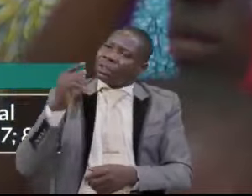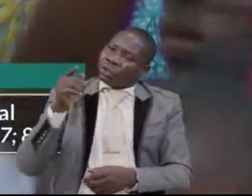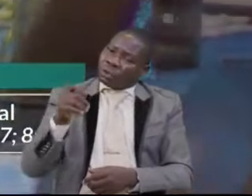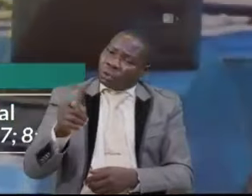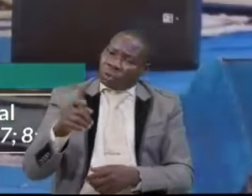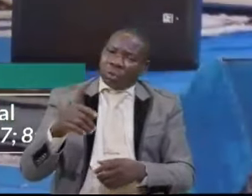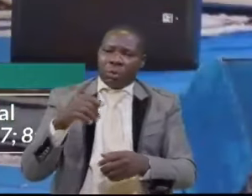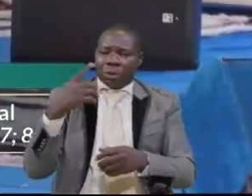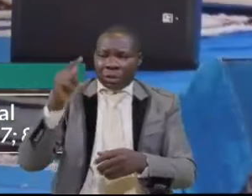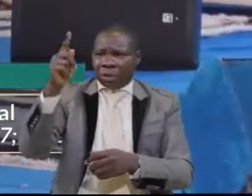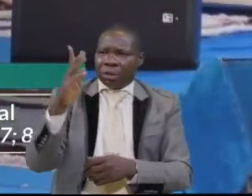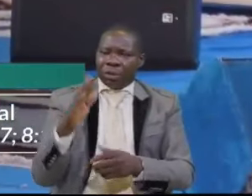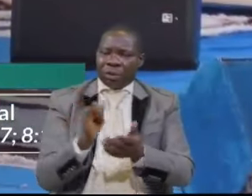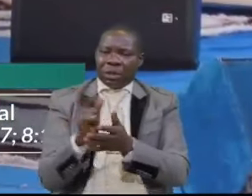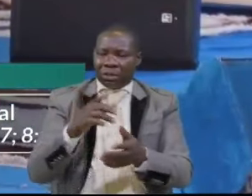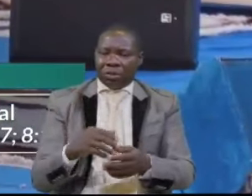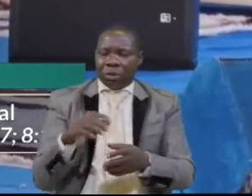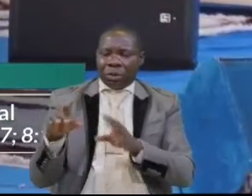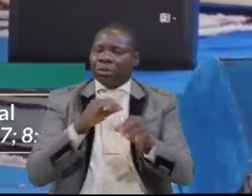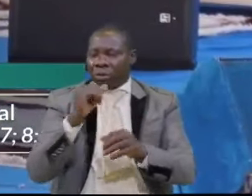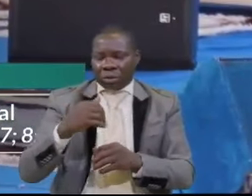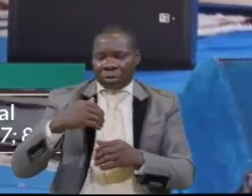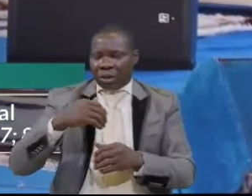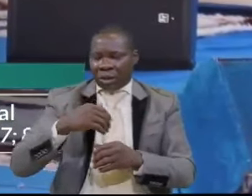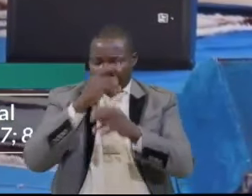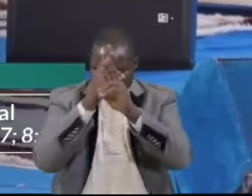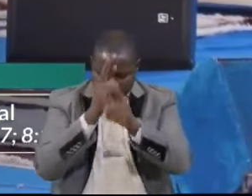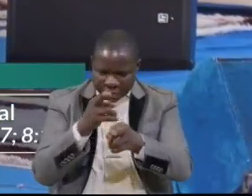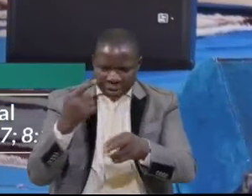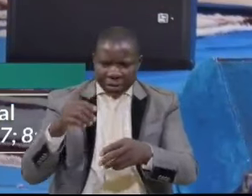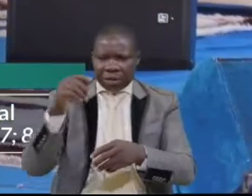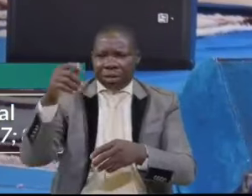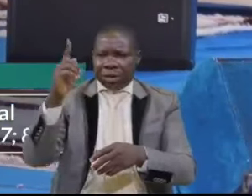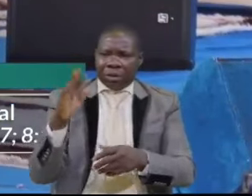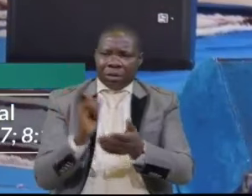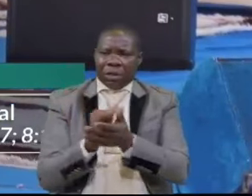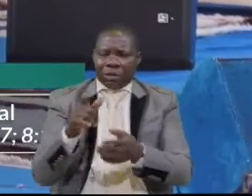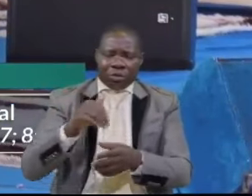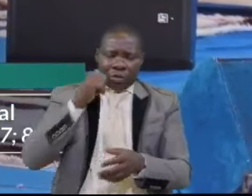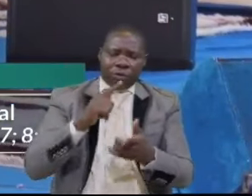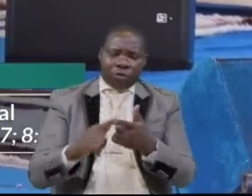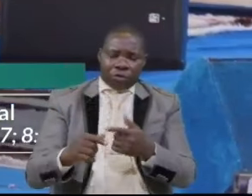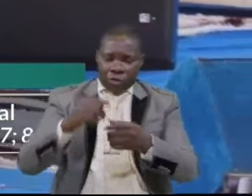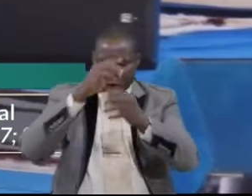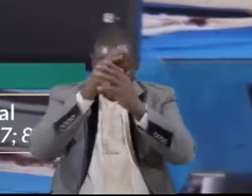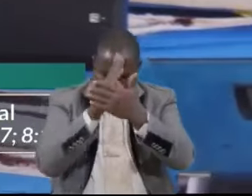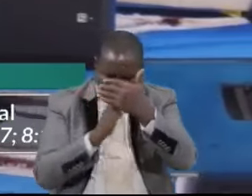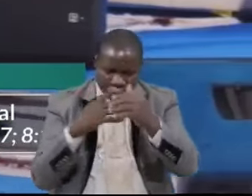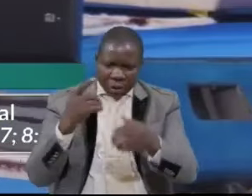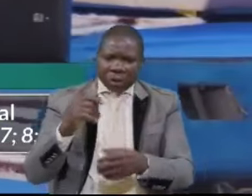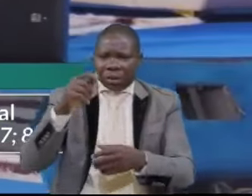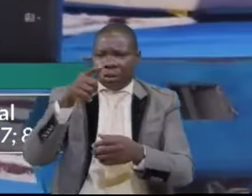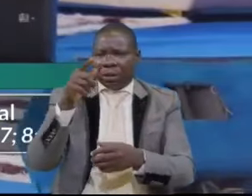and God whom you dishonor, and God whom you disregard, God has